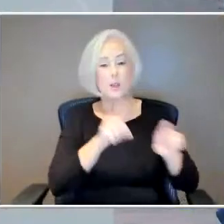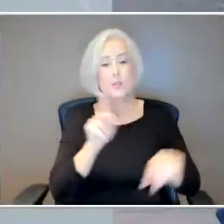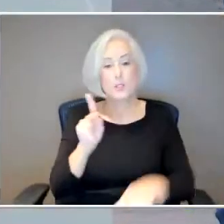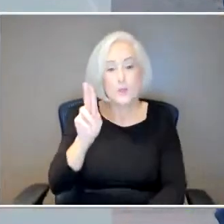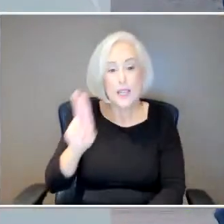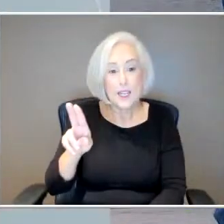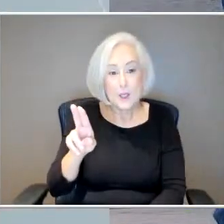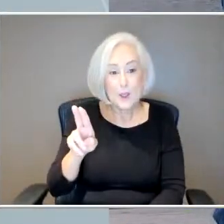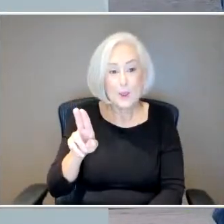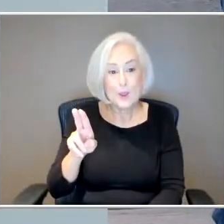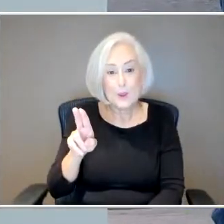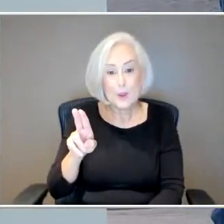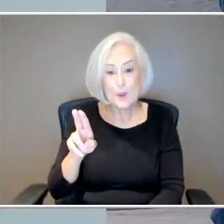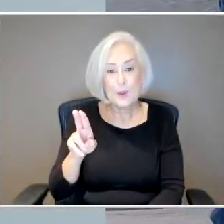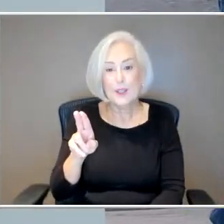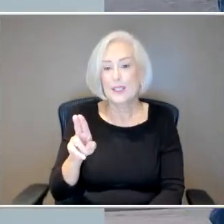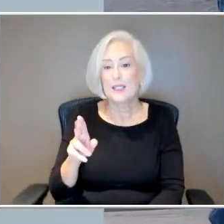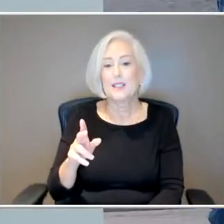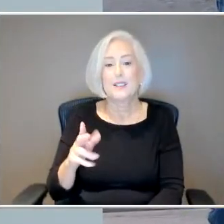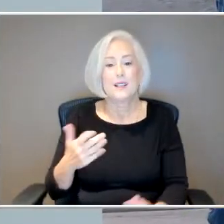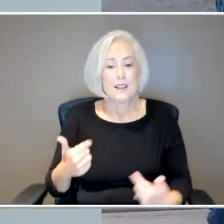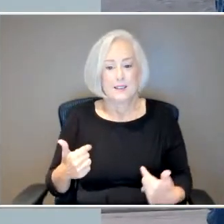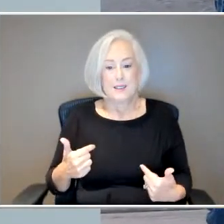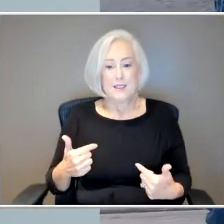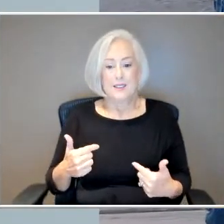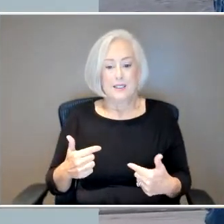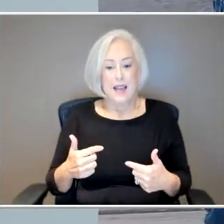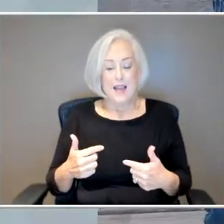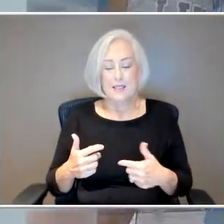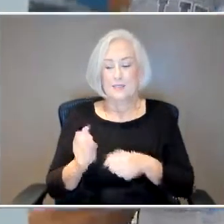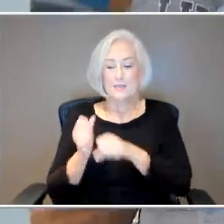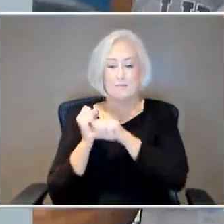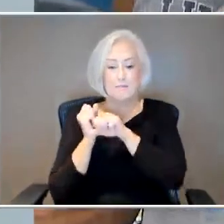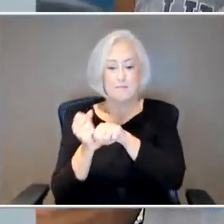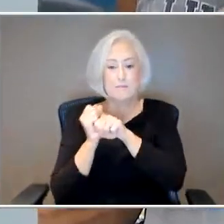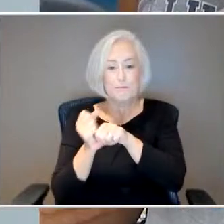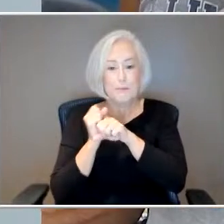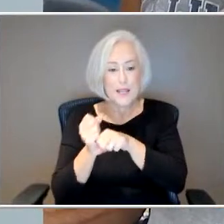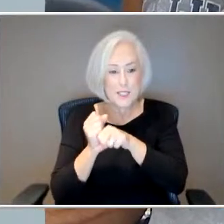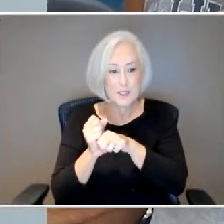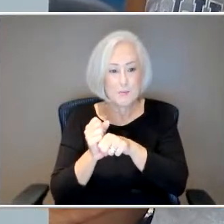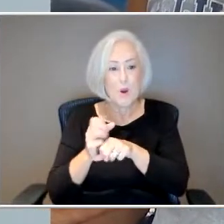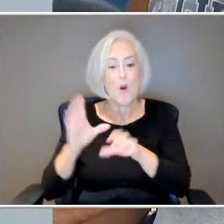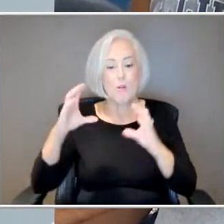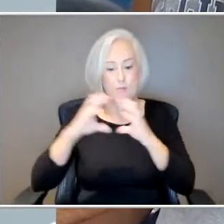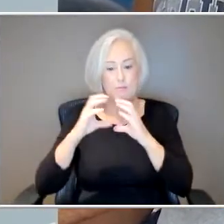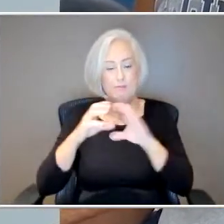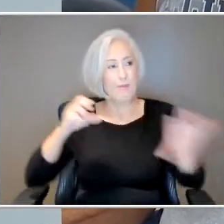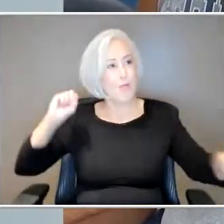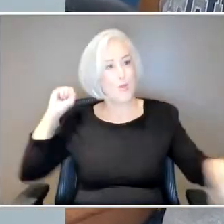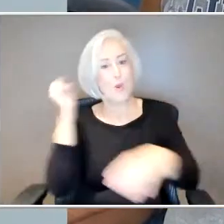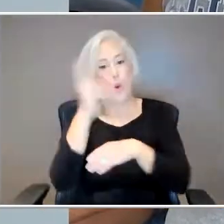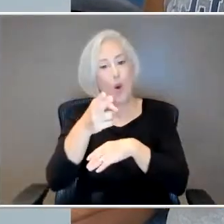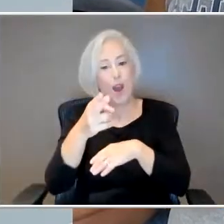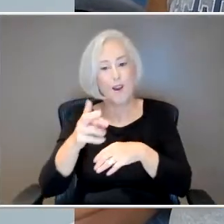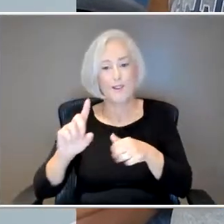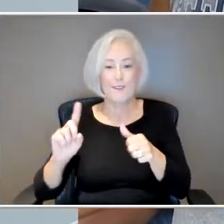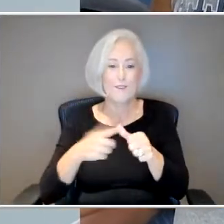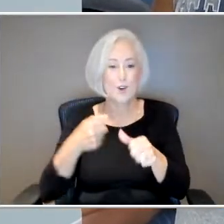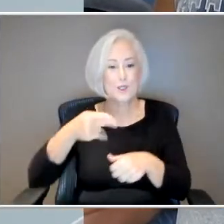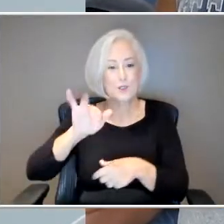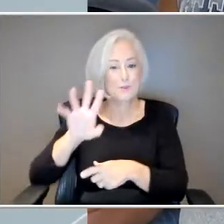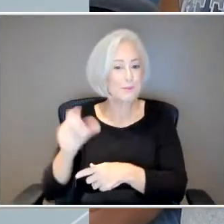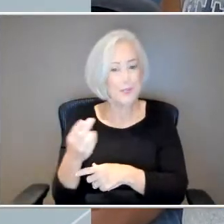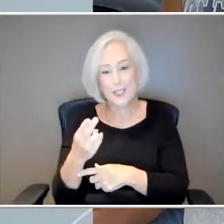I'm thrown out first pitches at the softball game for Blue Springs High School. Yeah, there they are. We're showing a